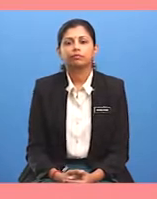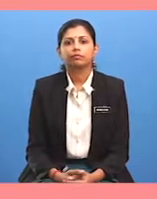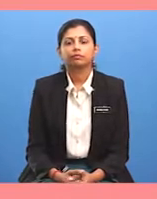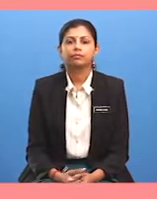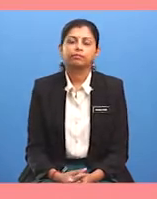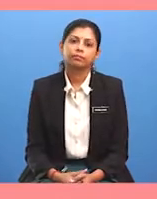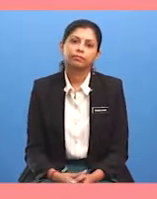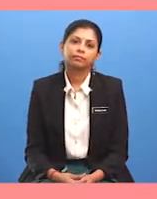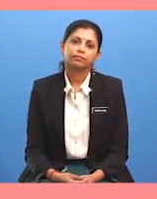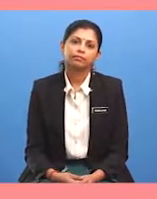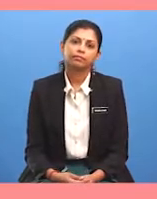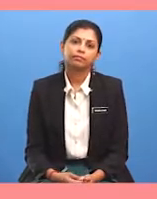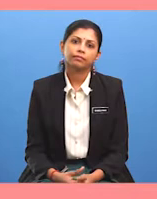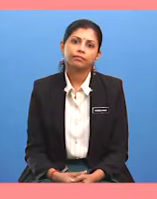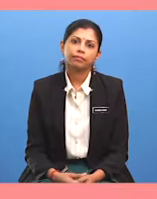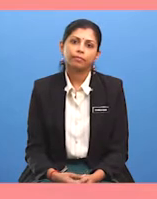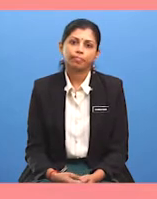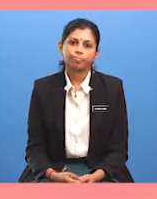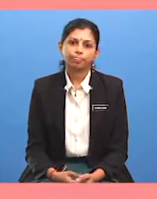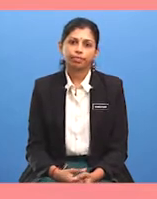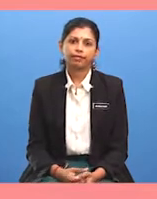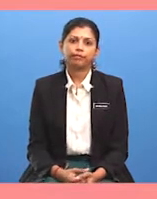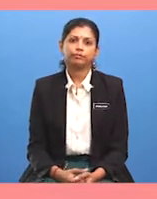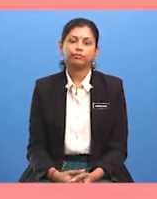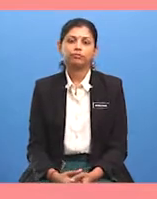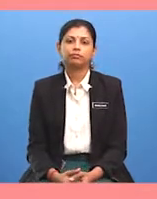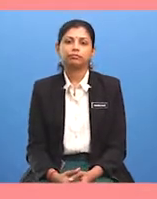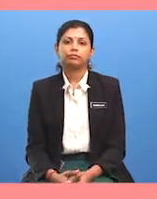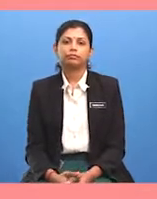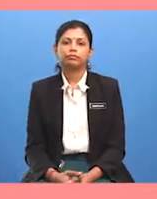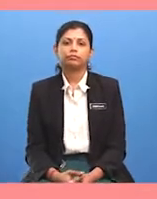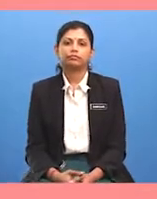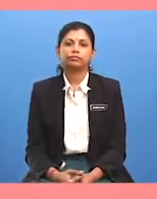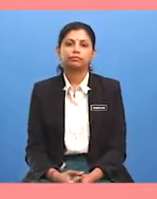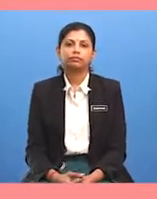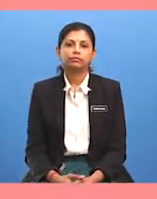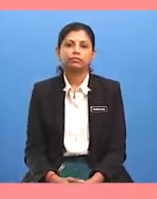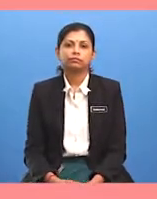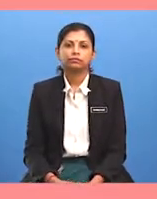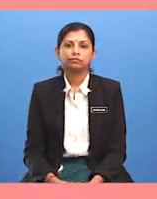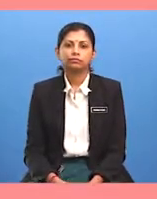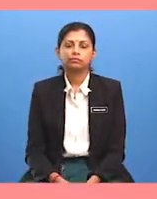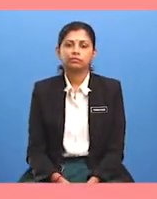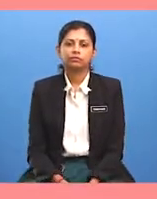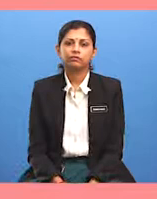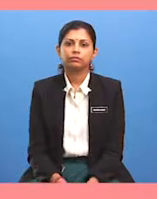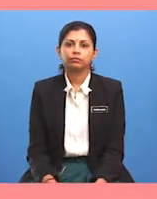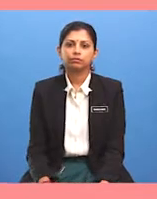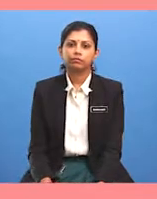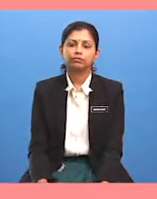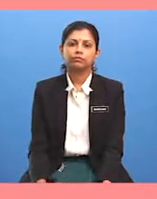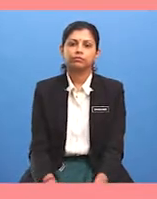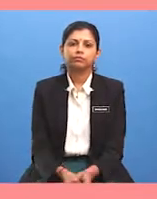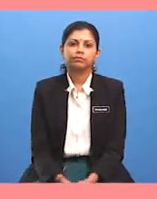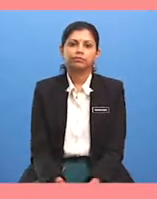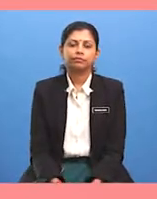influence, or B. Success story, followed by early life and education,